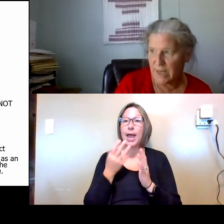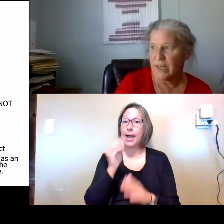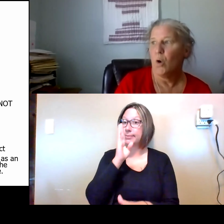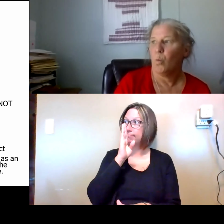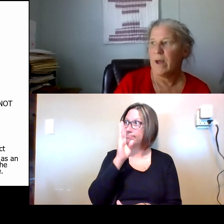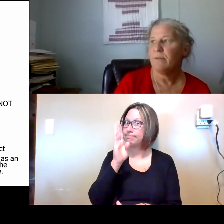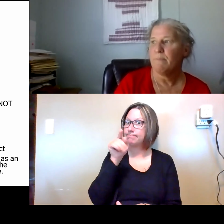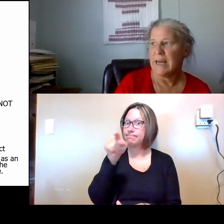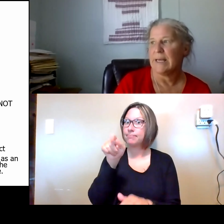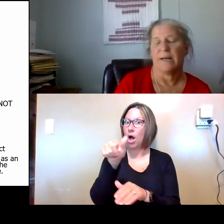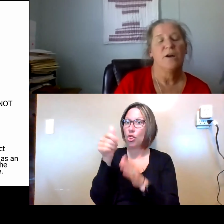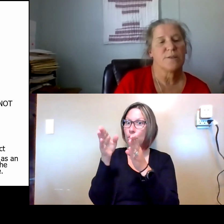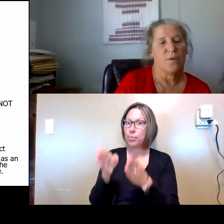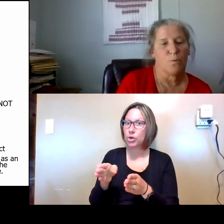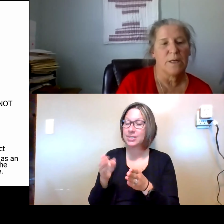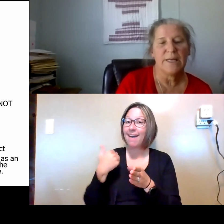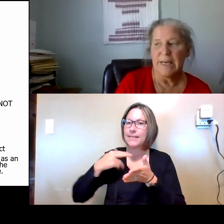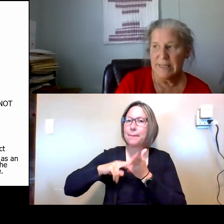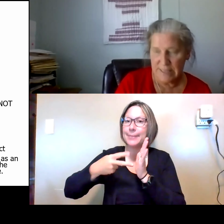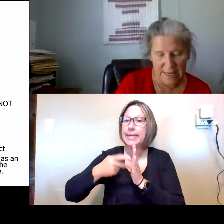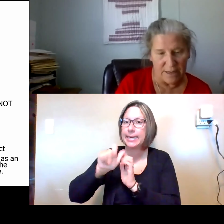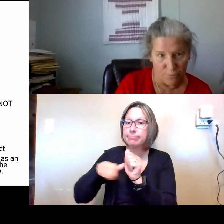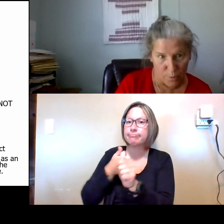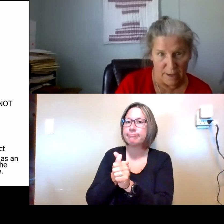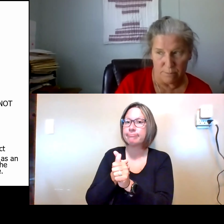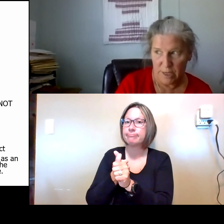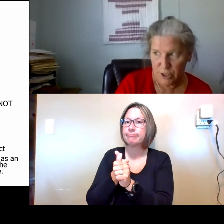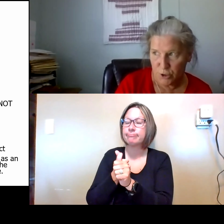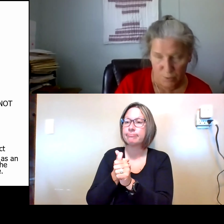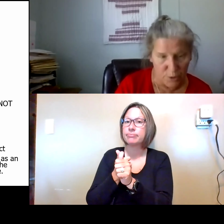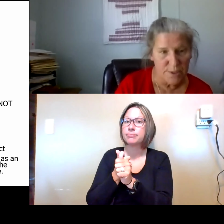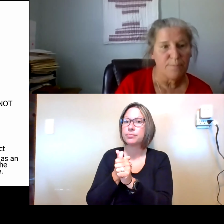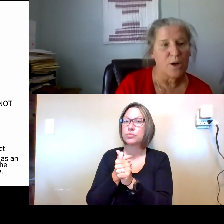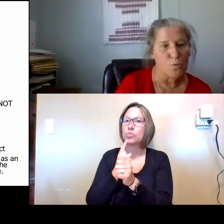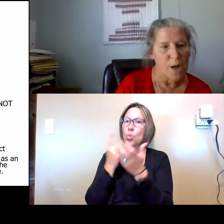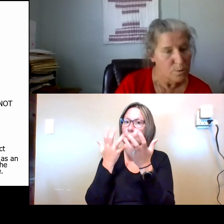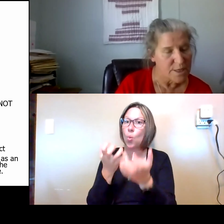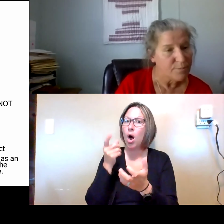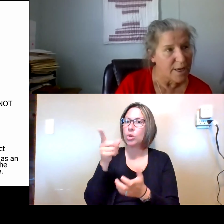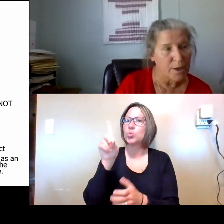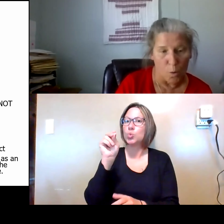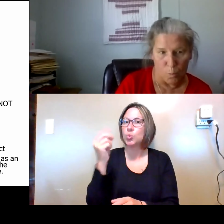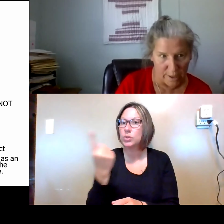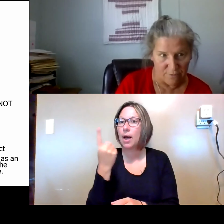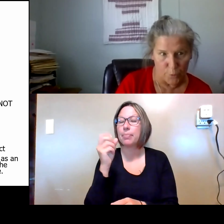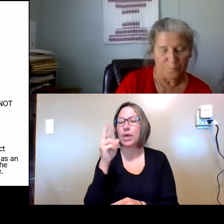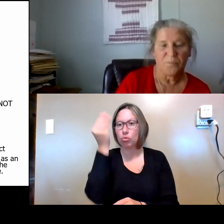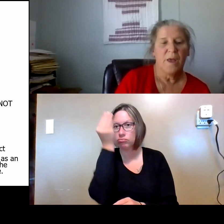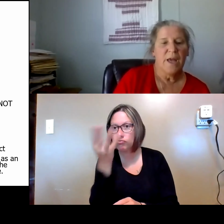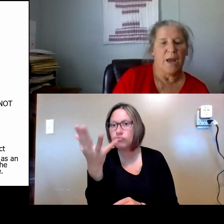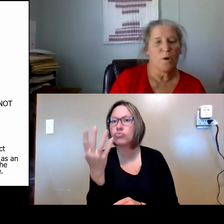person with meaning. So they really intend for them to do something or know something or